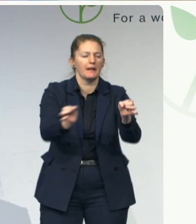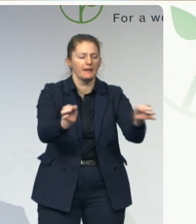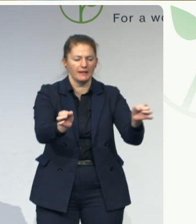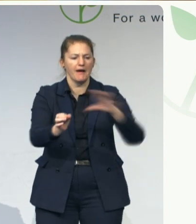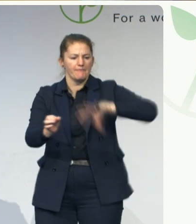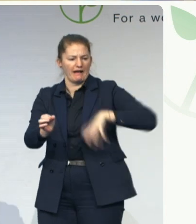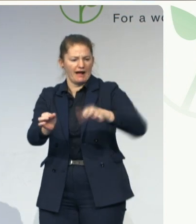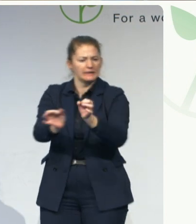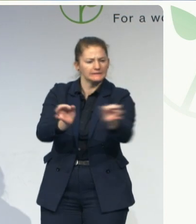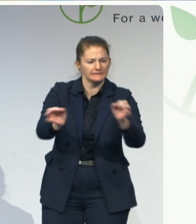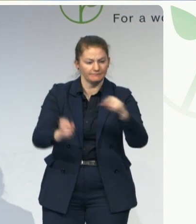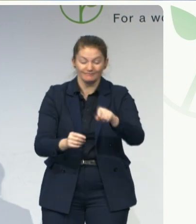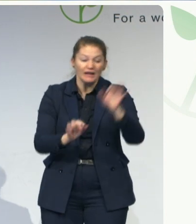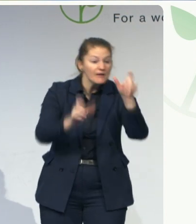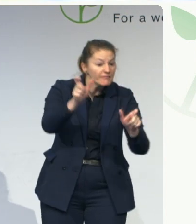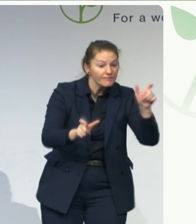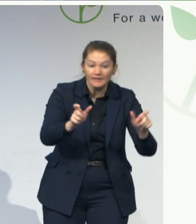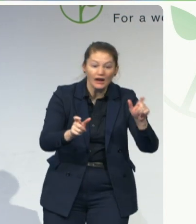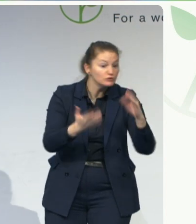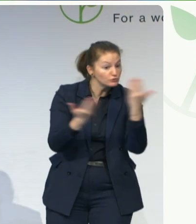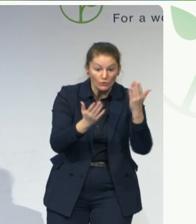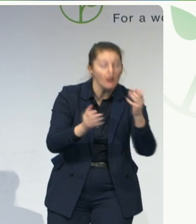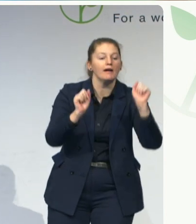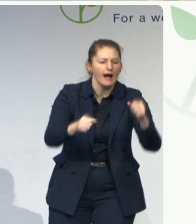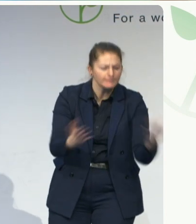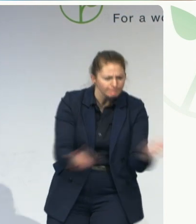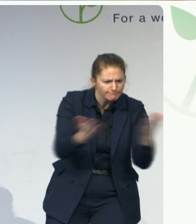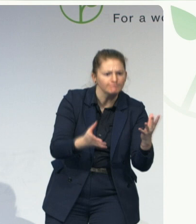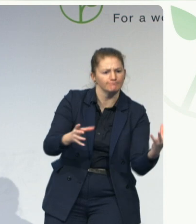children, including children with disabilities.